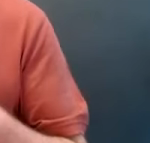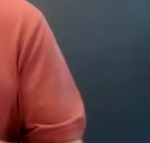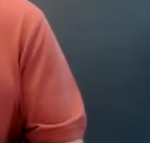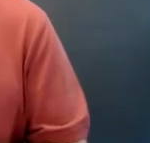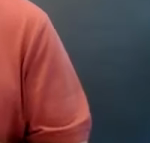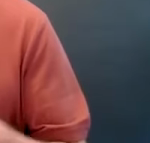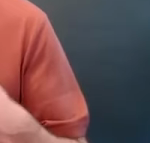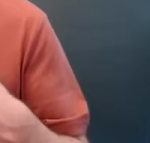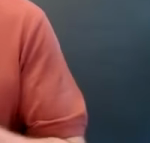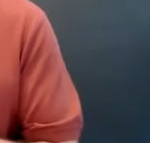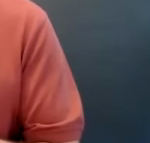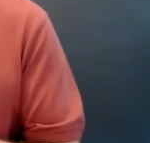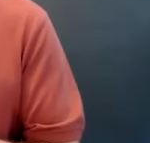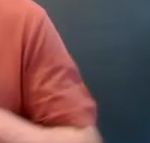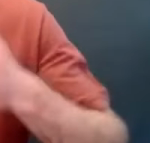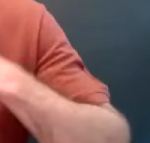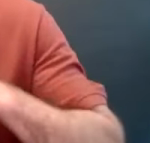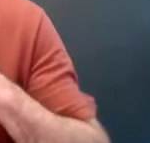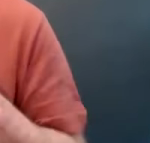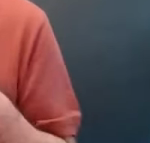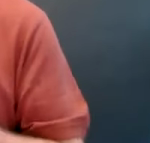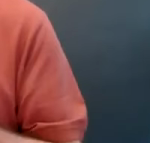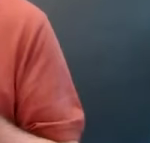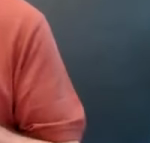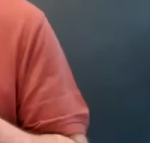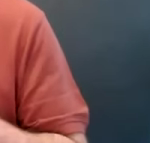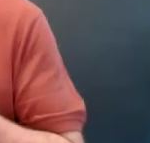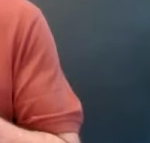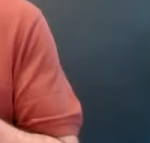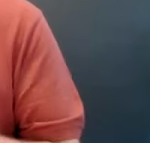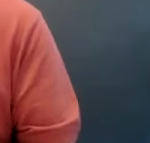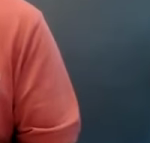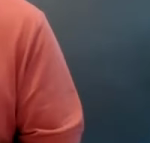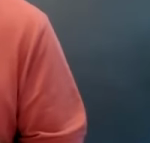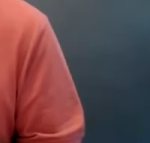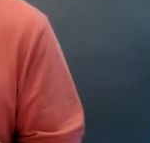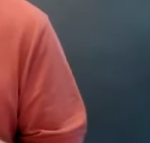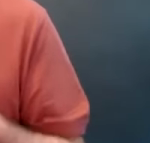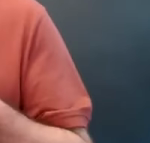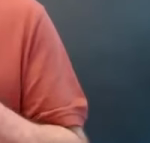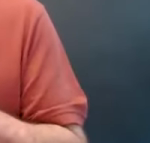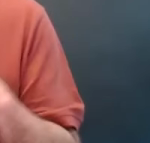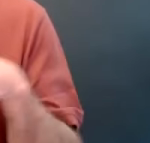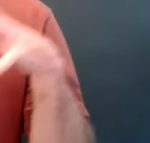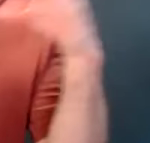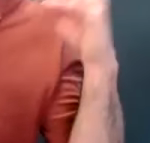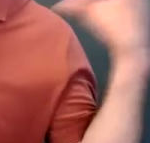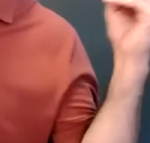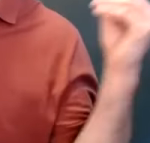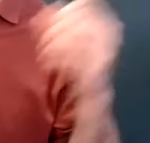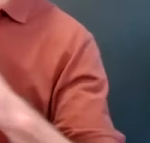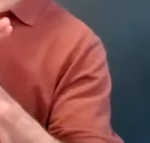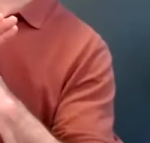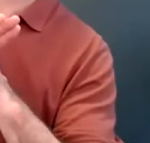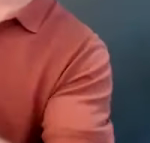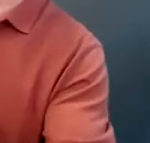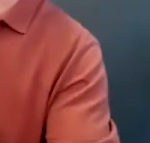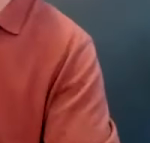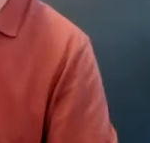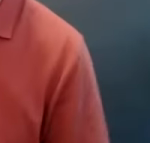so they're afraid that it requires an external push, which is where people like us come in,